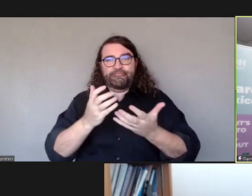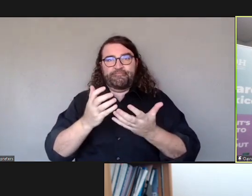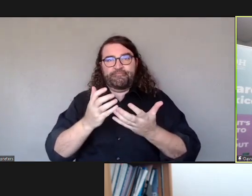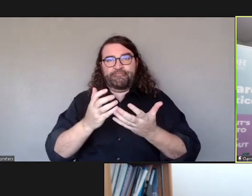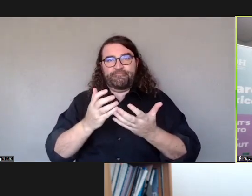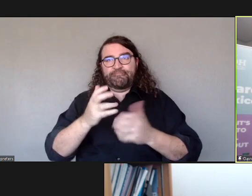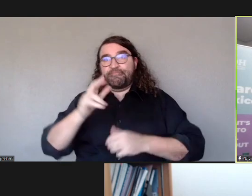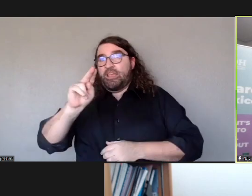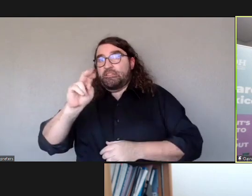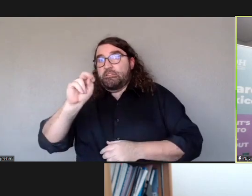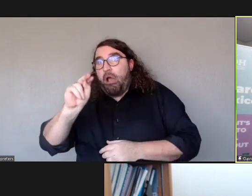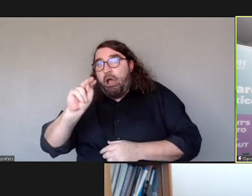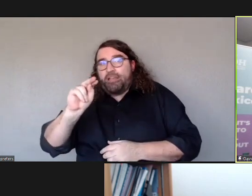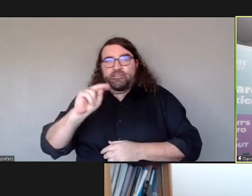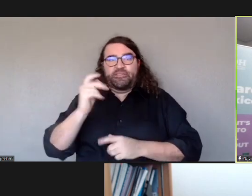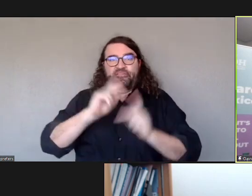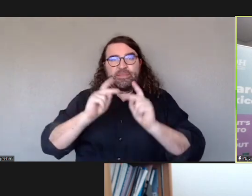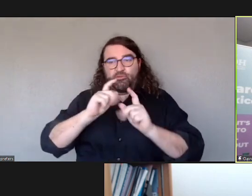non-reported